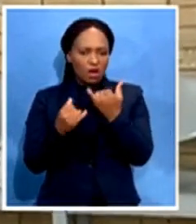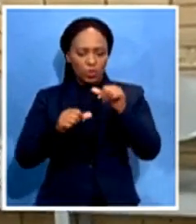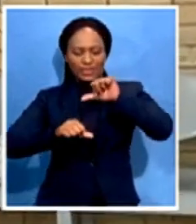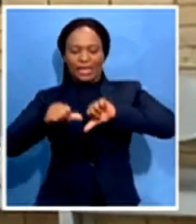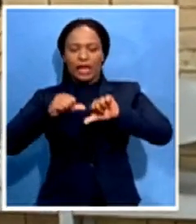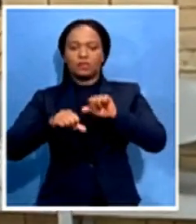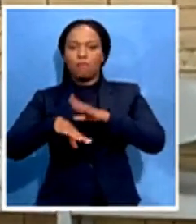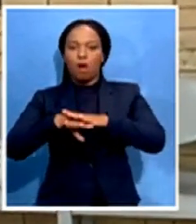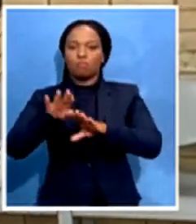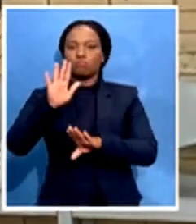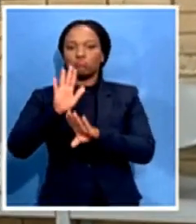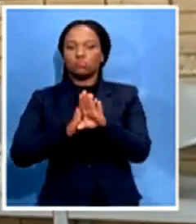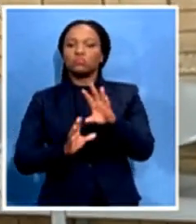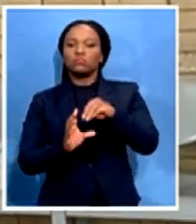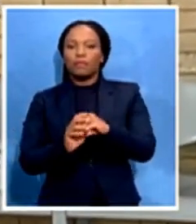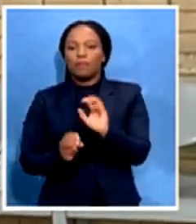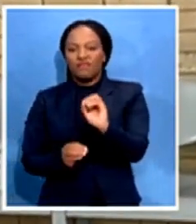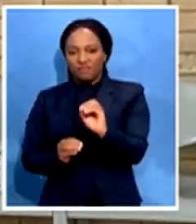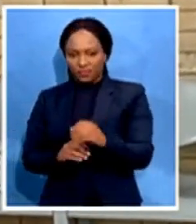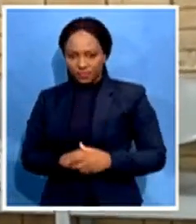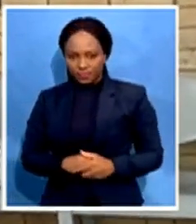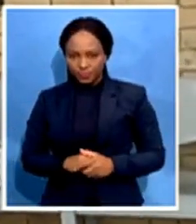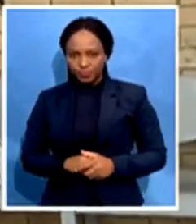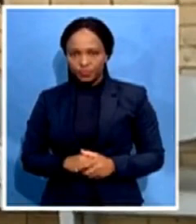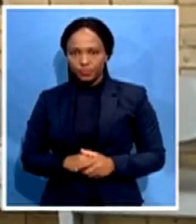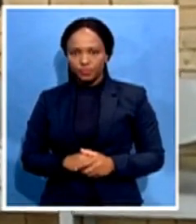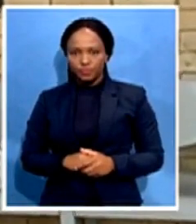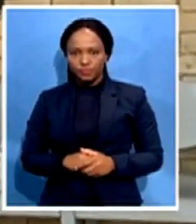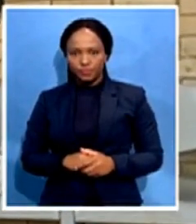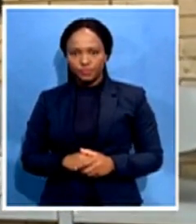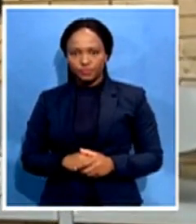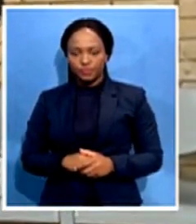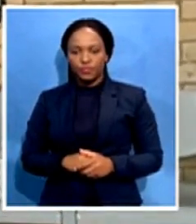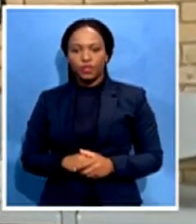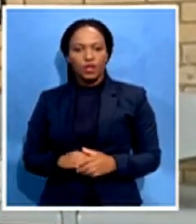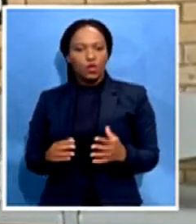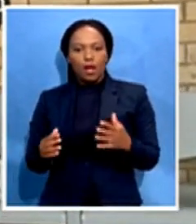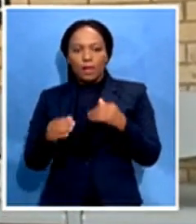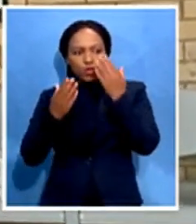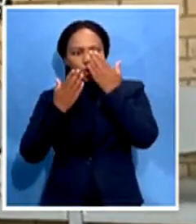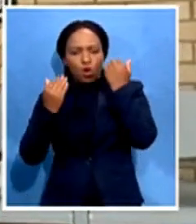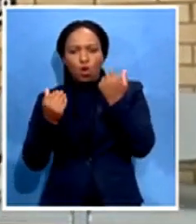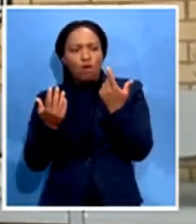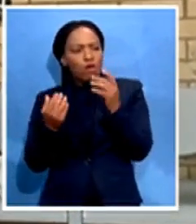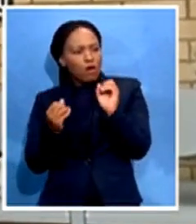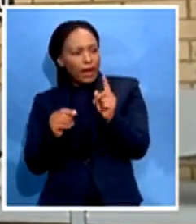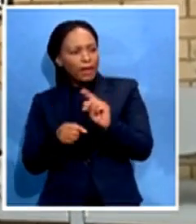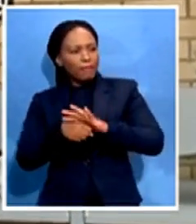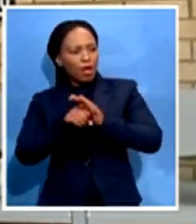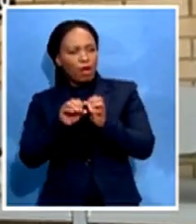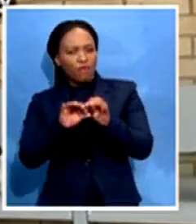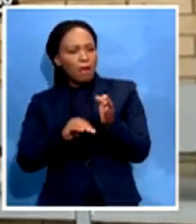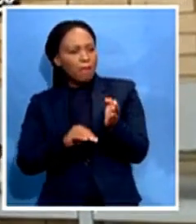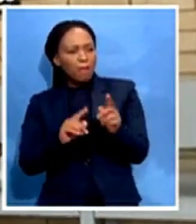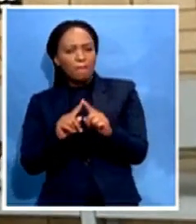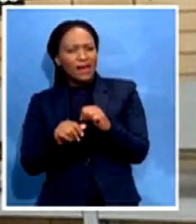I don't think we emphasized enough was how long this is going to take for this pandemic to resolve. And the the resilience that we've